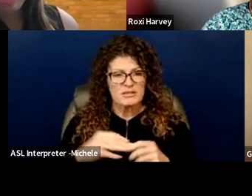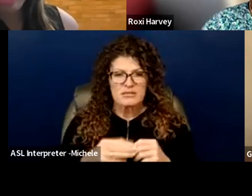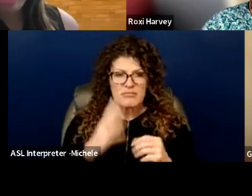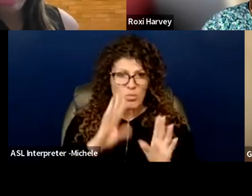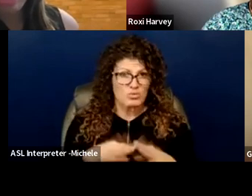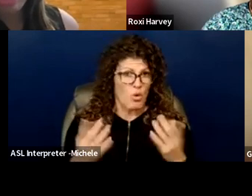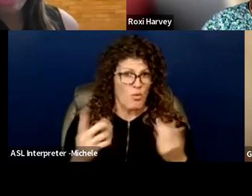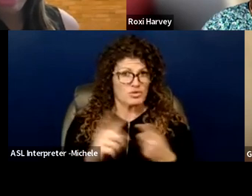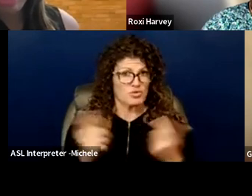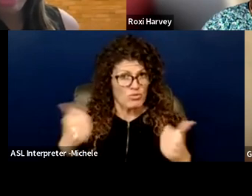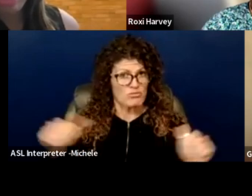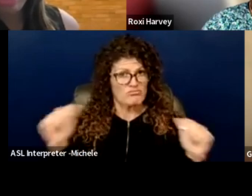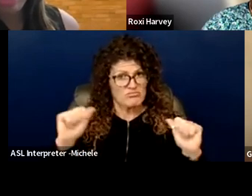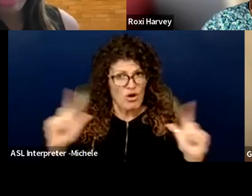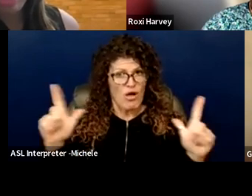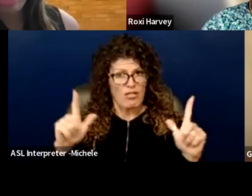all respondents.